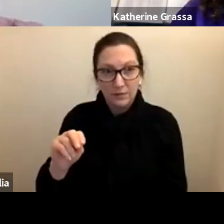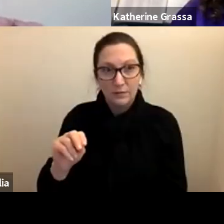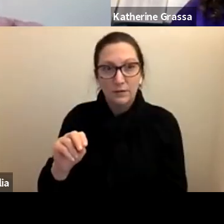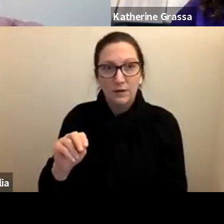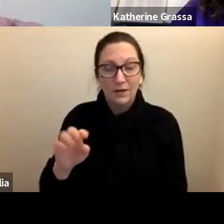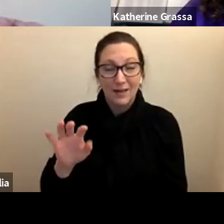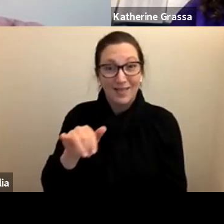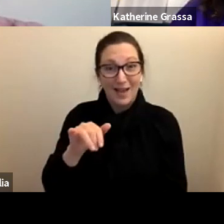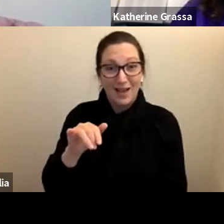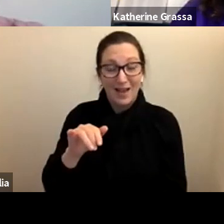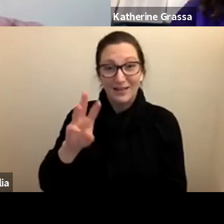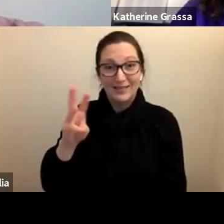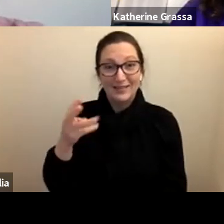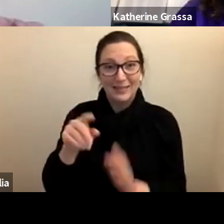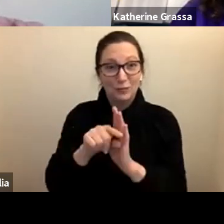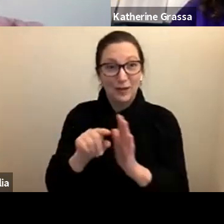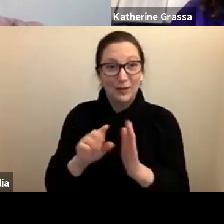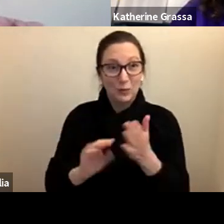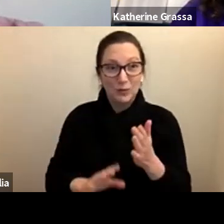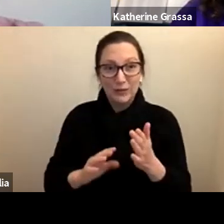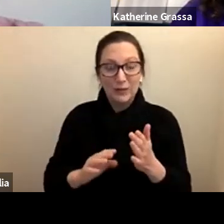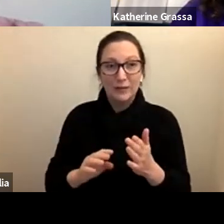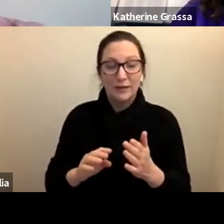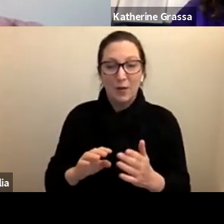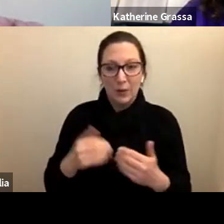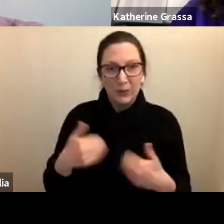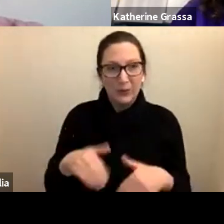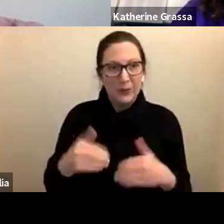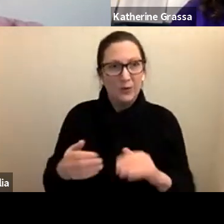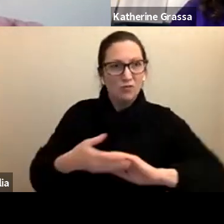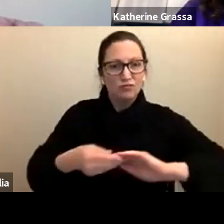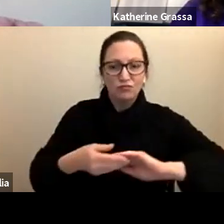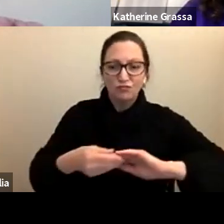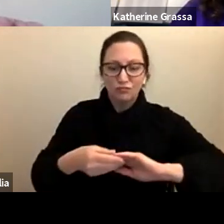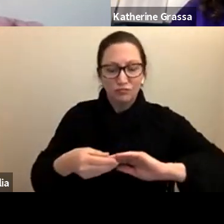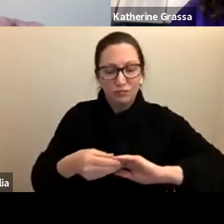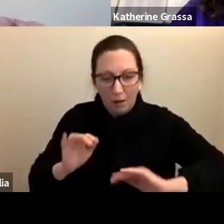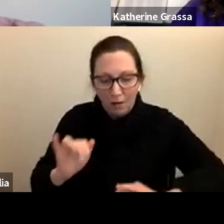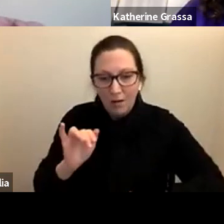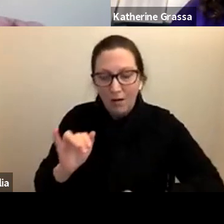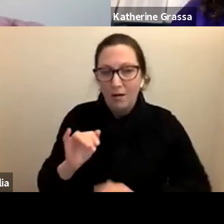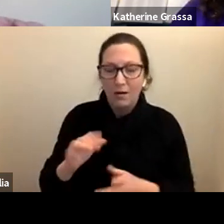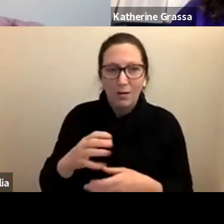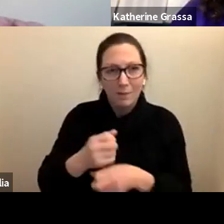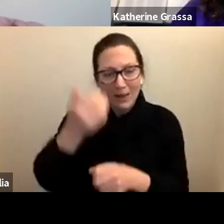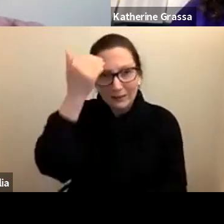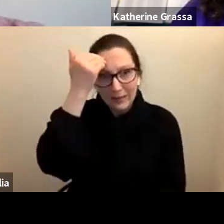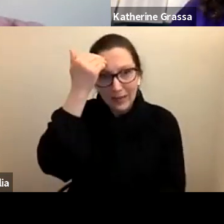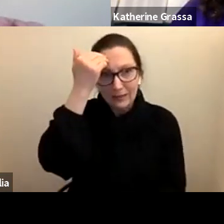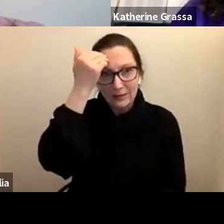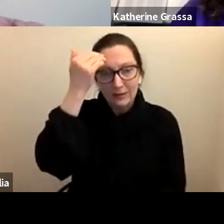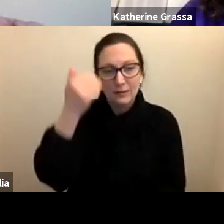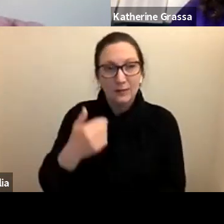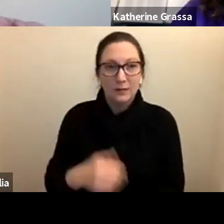sixth grader tonight. She spoke a great deal of sense, and I'd love